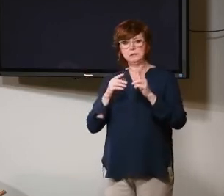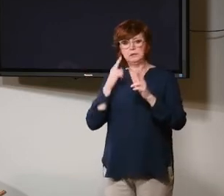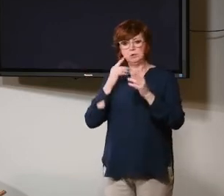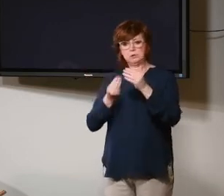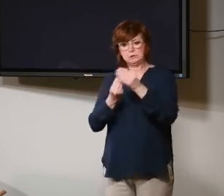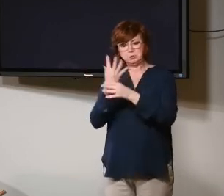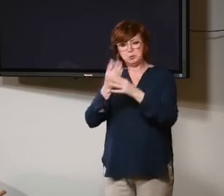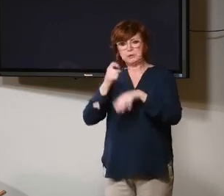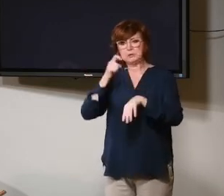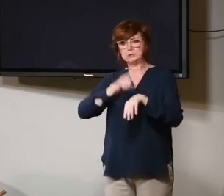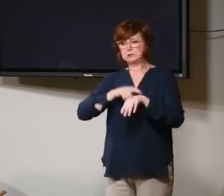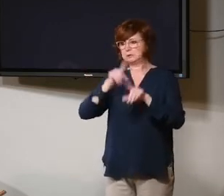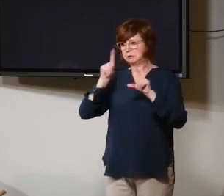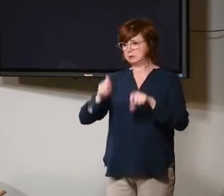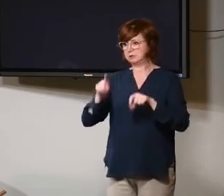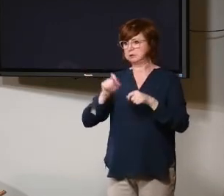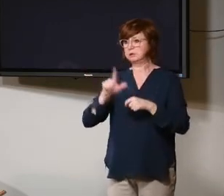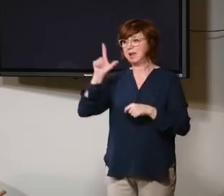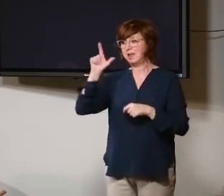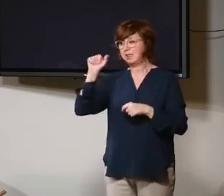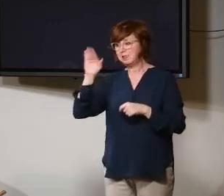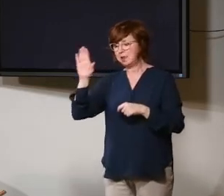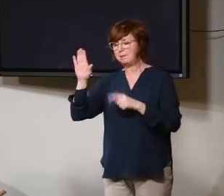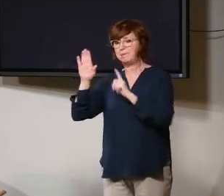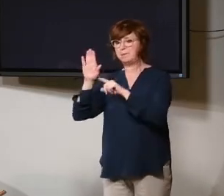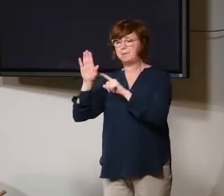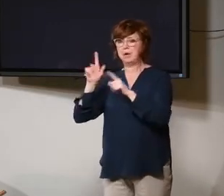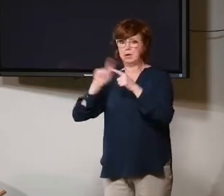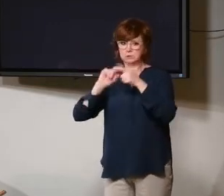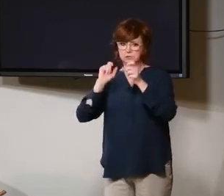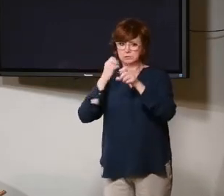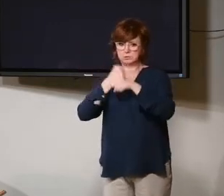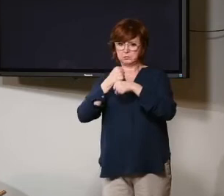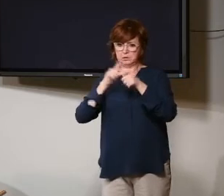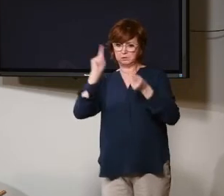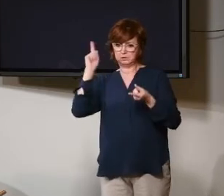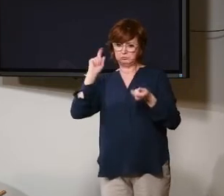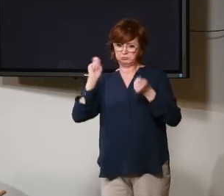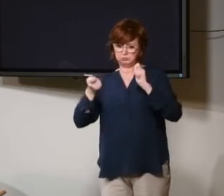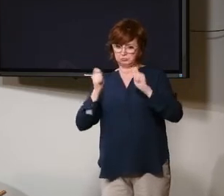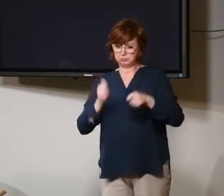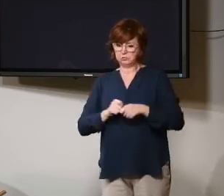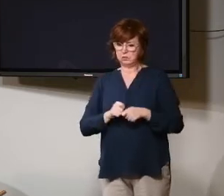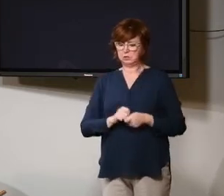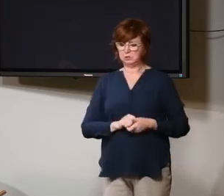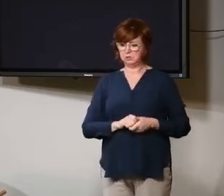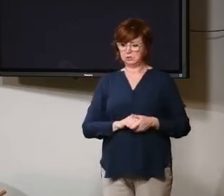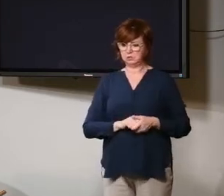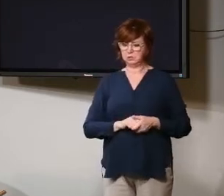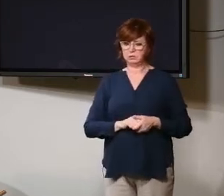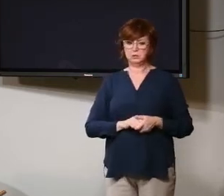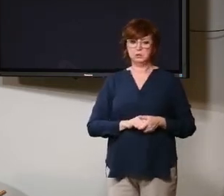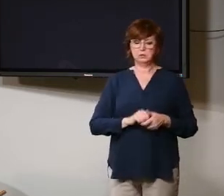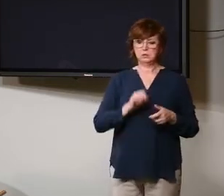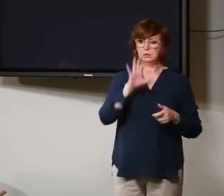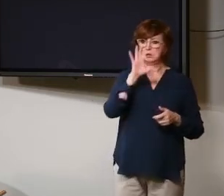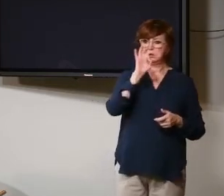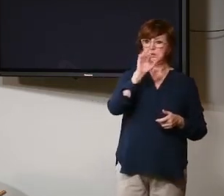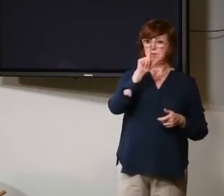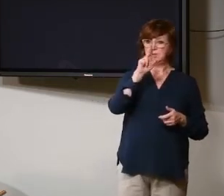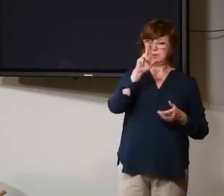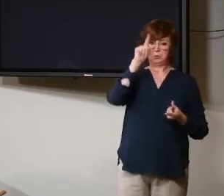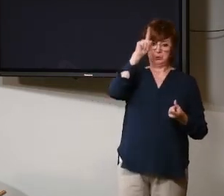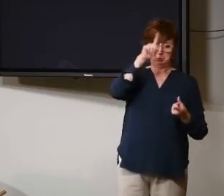which would have meant that in a normal year we would have just reduced the respiratory panels as we tail off the flu season. Now we're